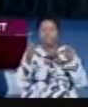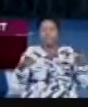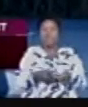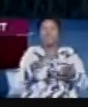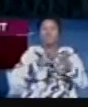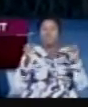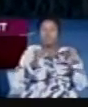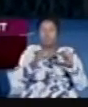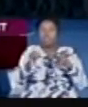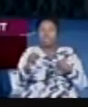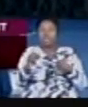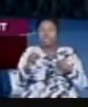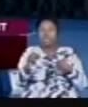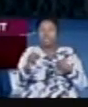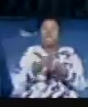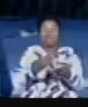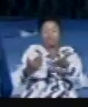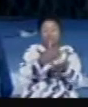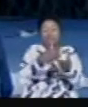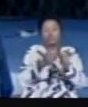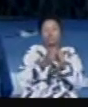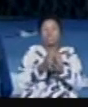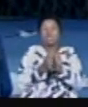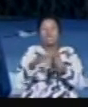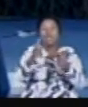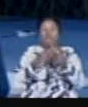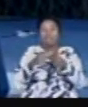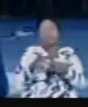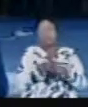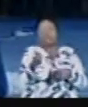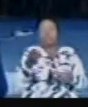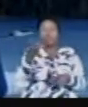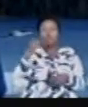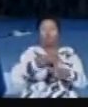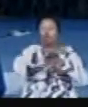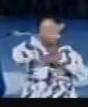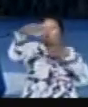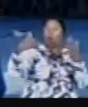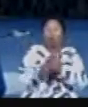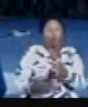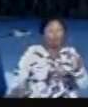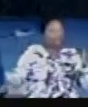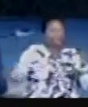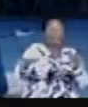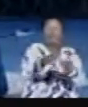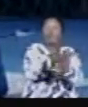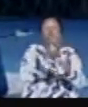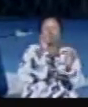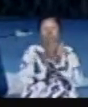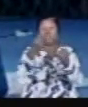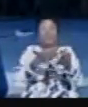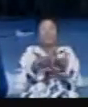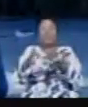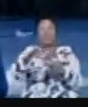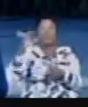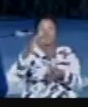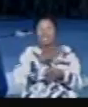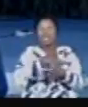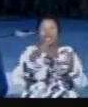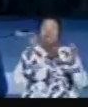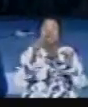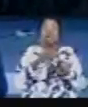were assembled together, and they were all filled with the Holy Ghost, and they